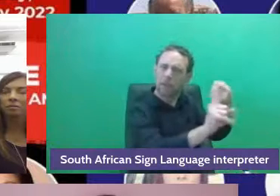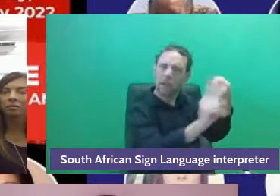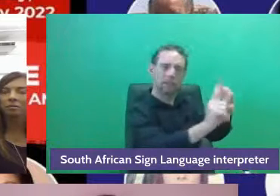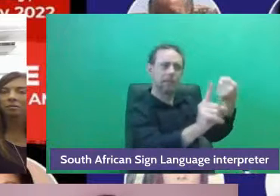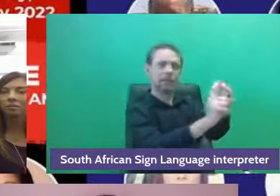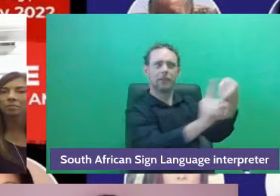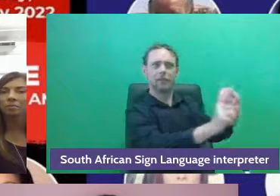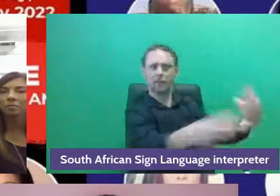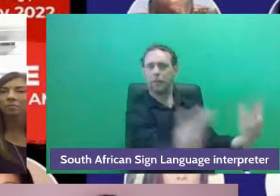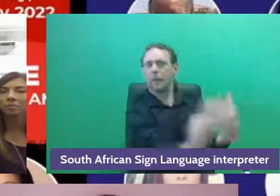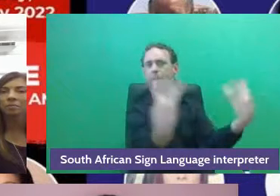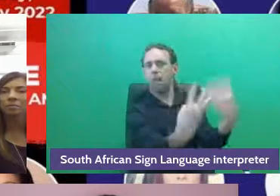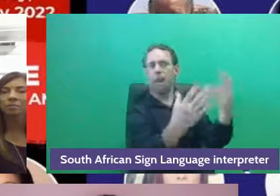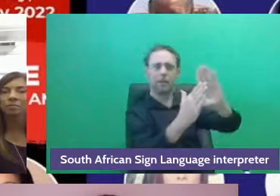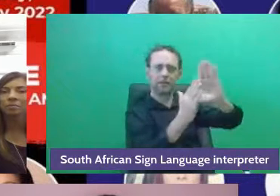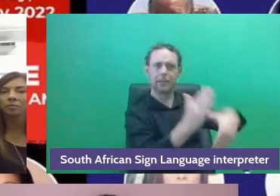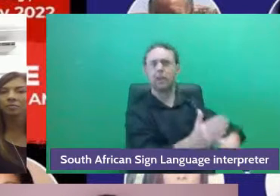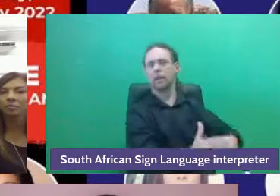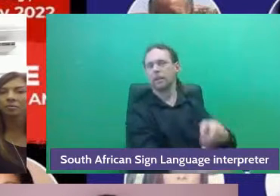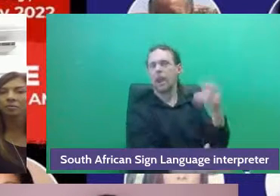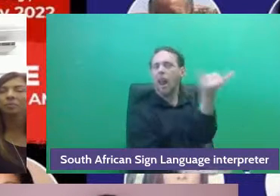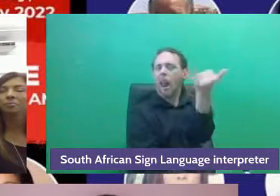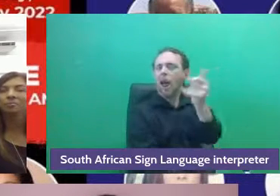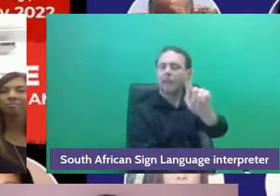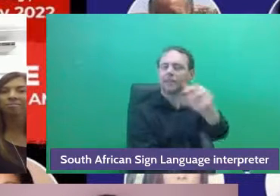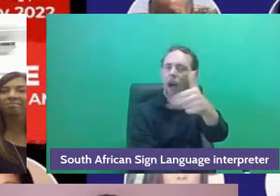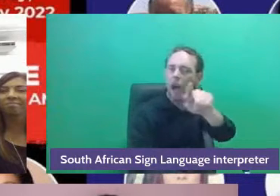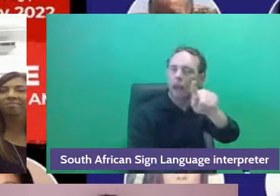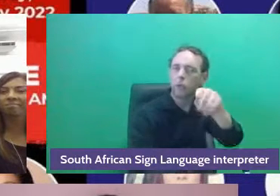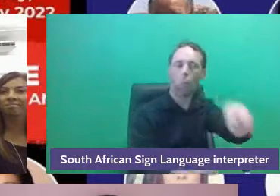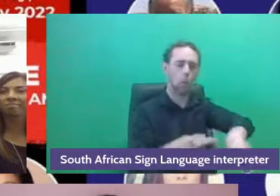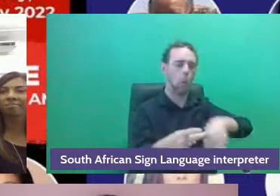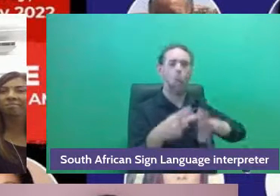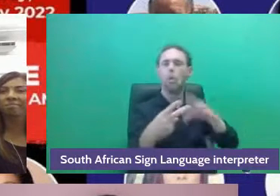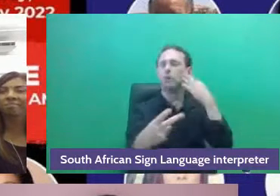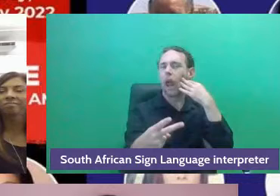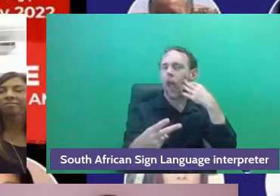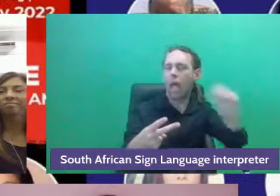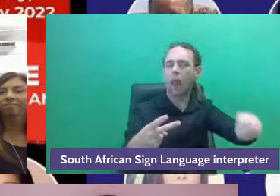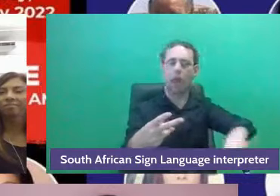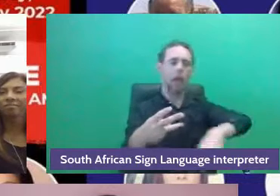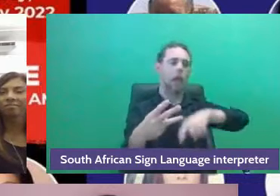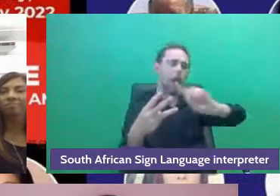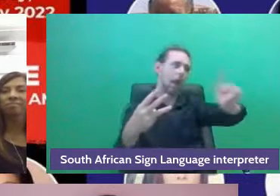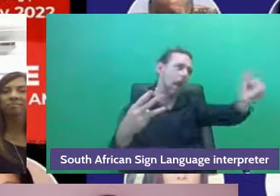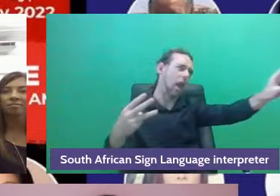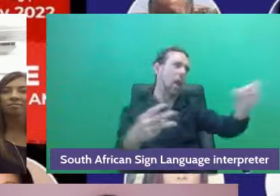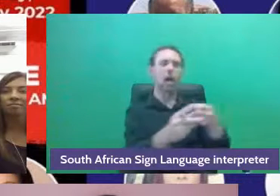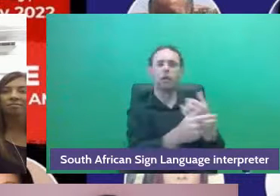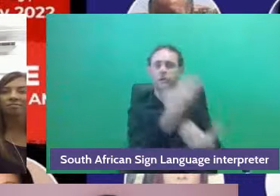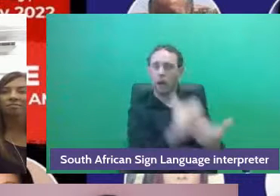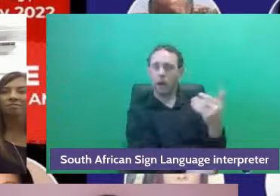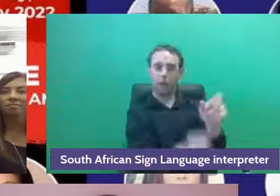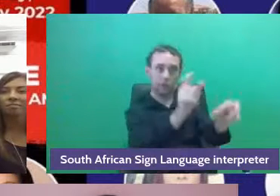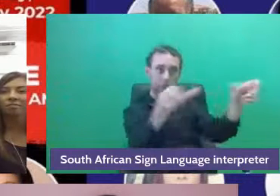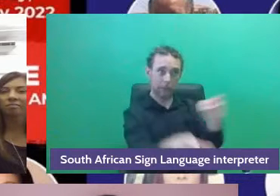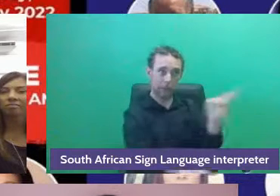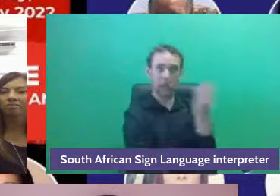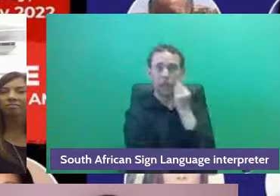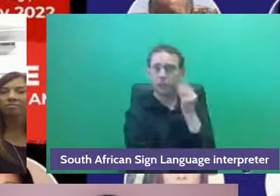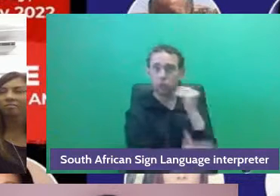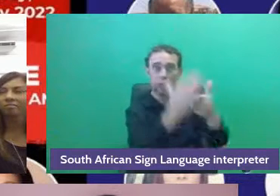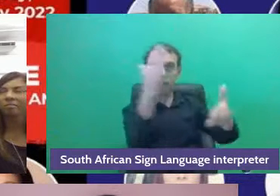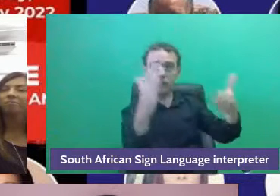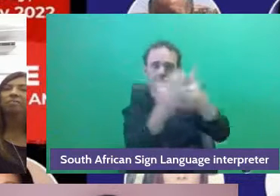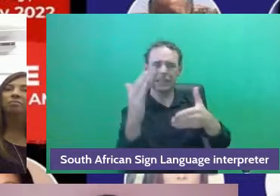Tatos and are the Saneles, and also the organizations themselves should continue to push the